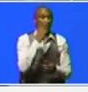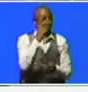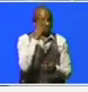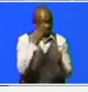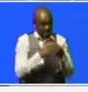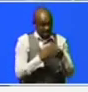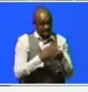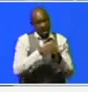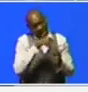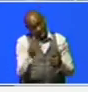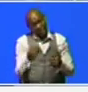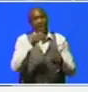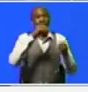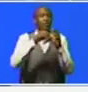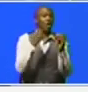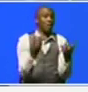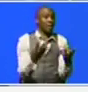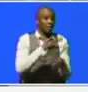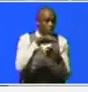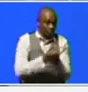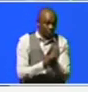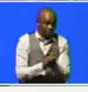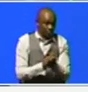122,449, while for the other election